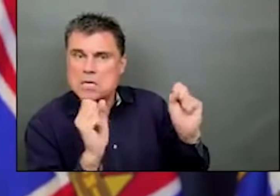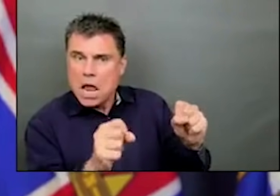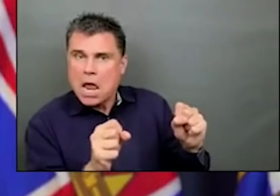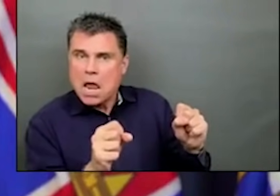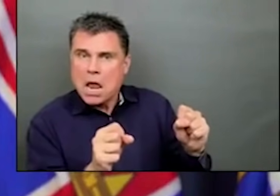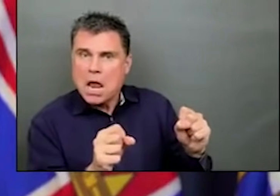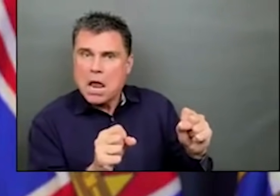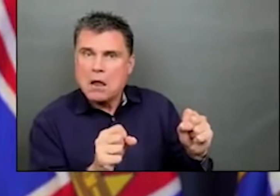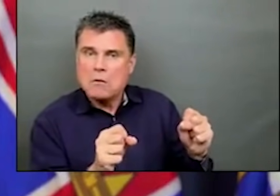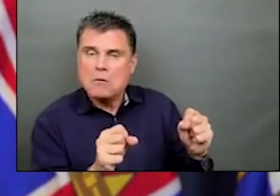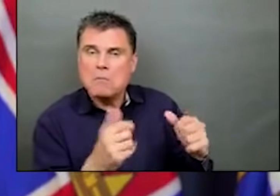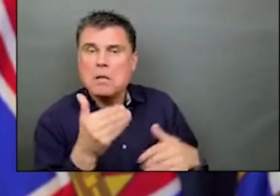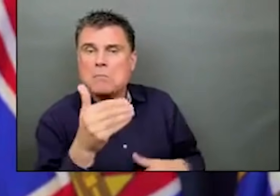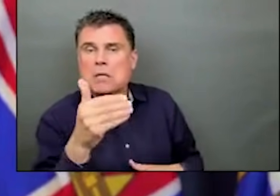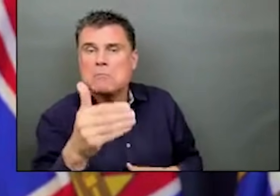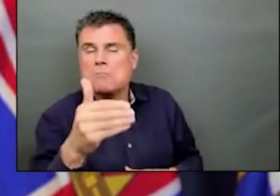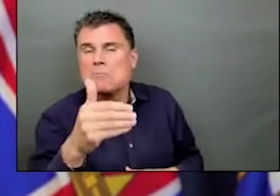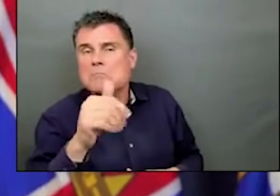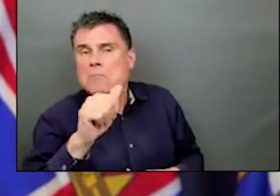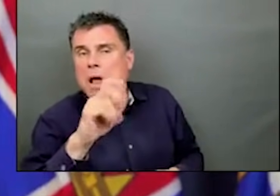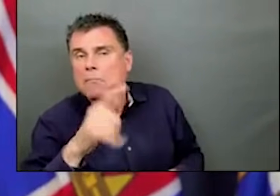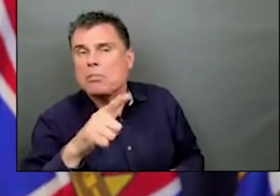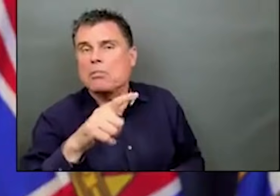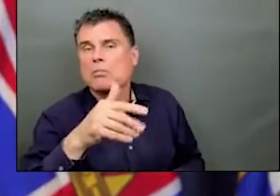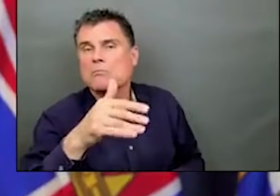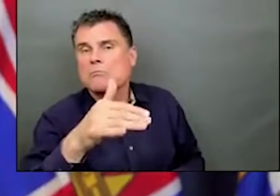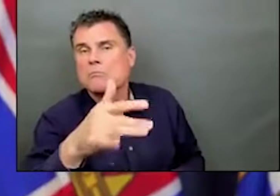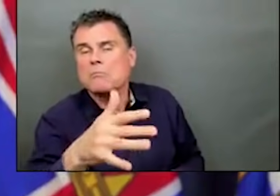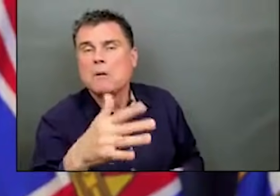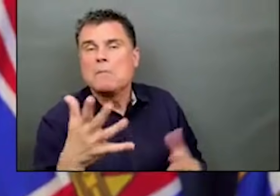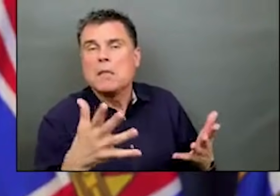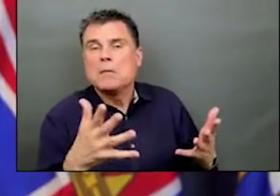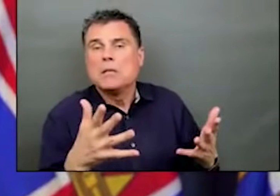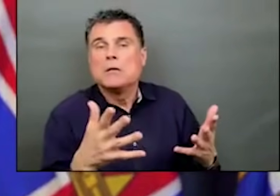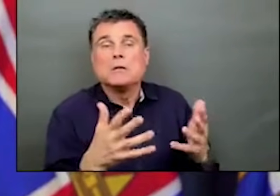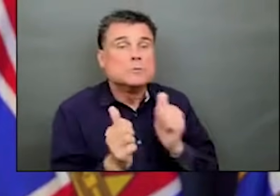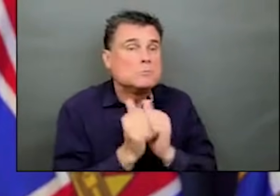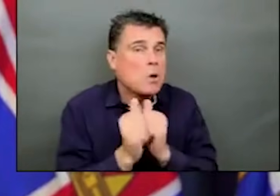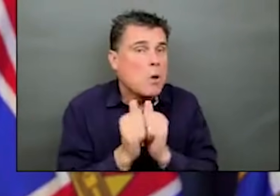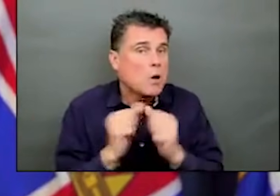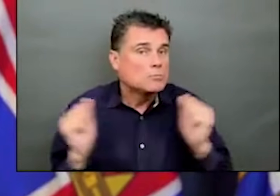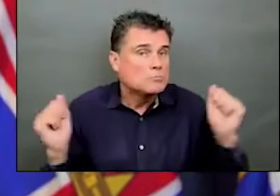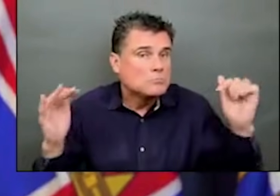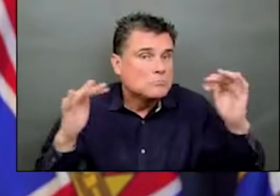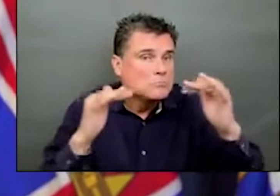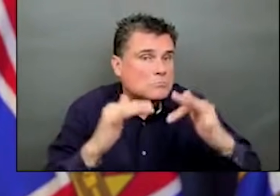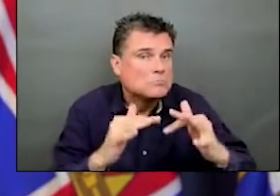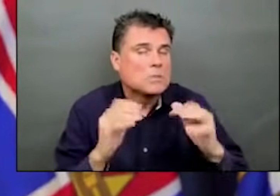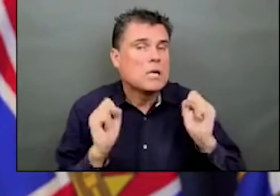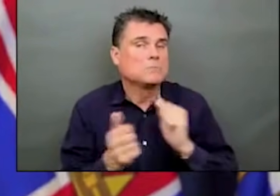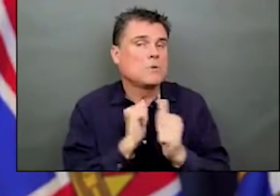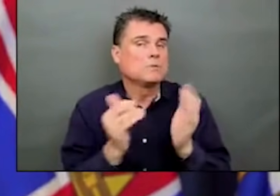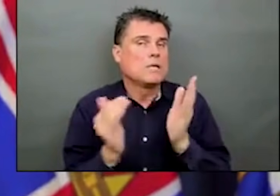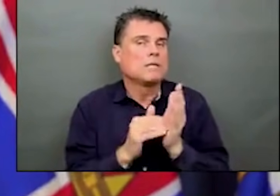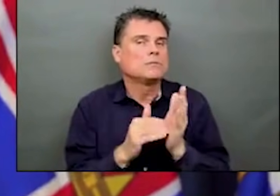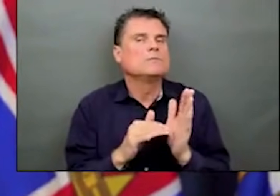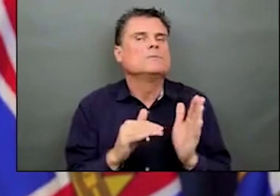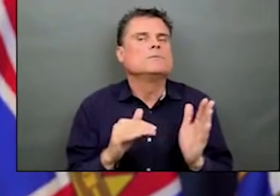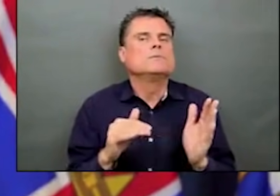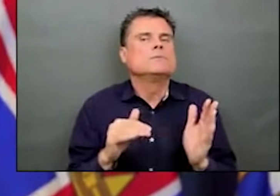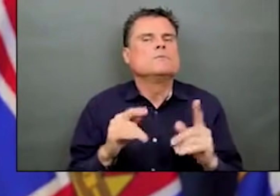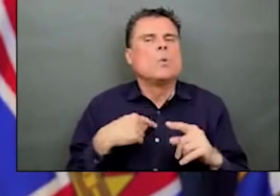and we've approved some very good safety plans from the BC Hockey League, for example, but we're looking at